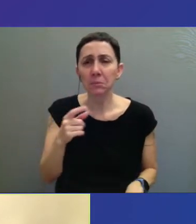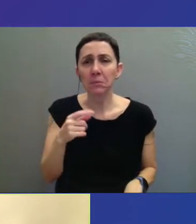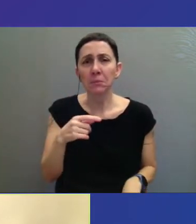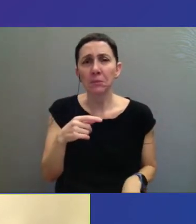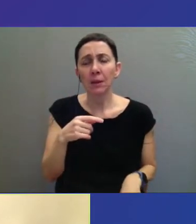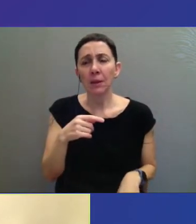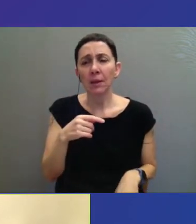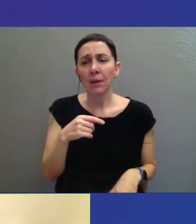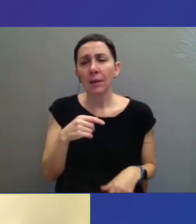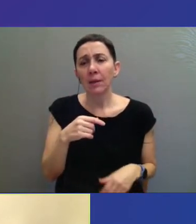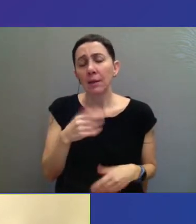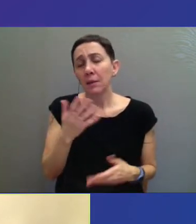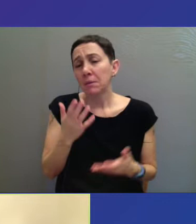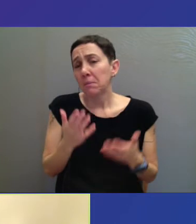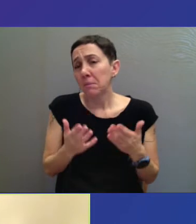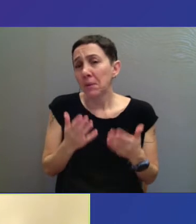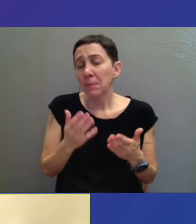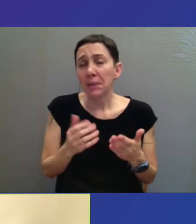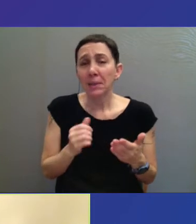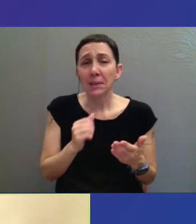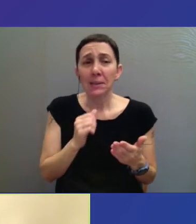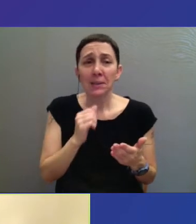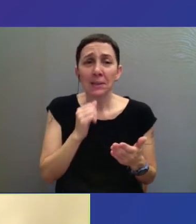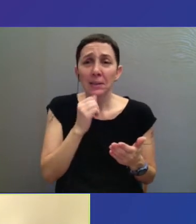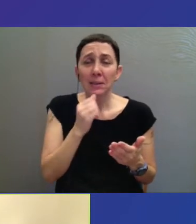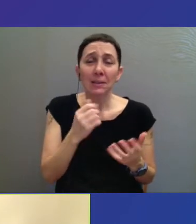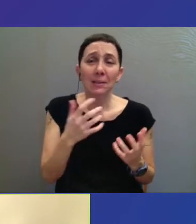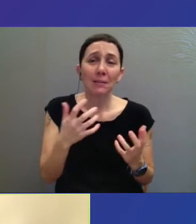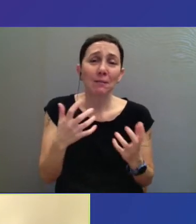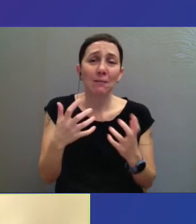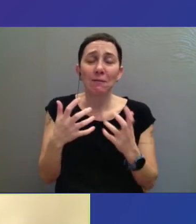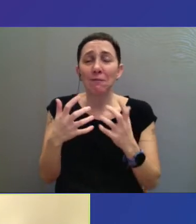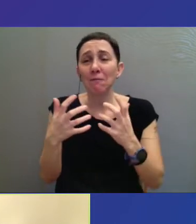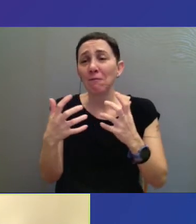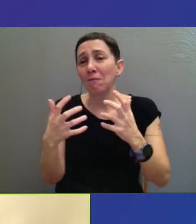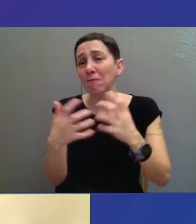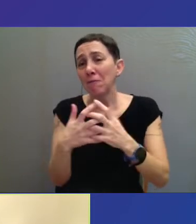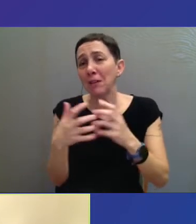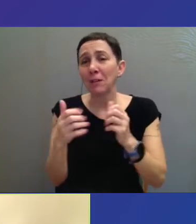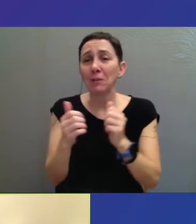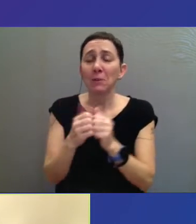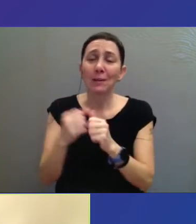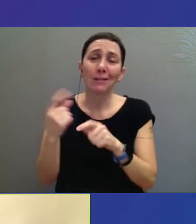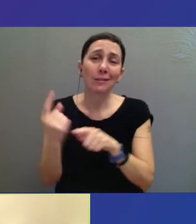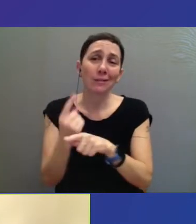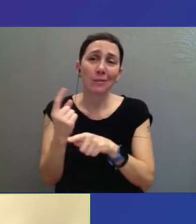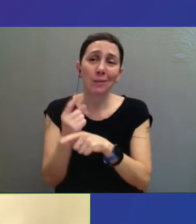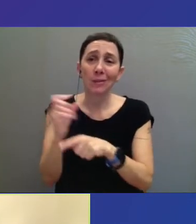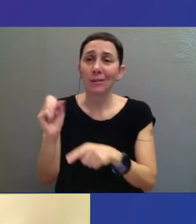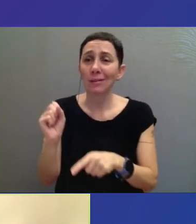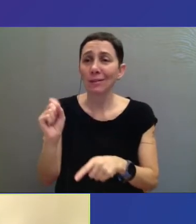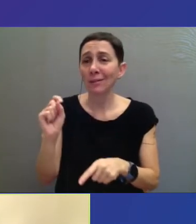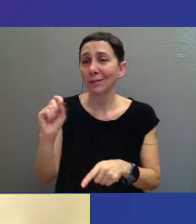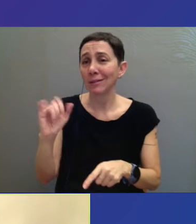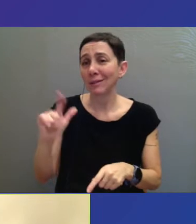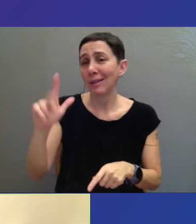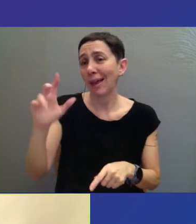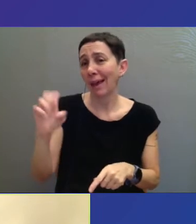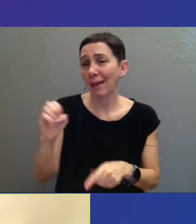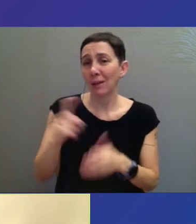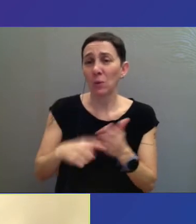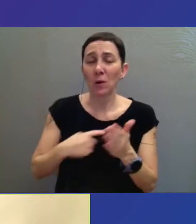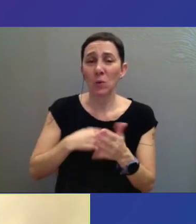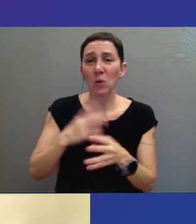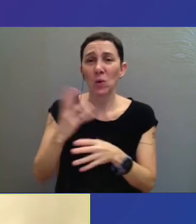fit stylistically along, kind of what you're saying, the typical lines of what we're used to